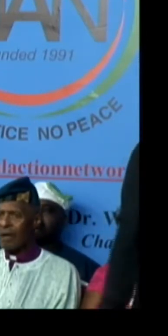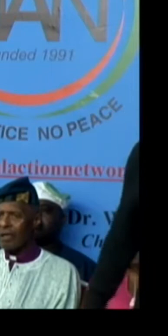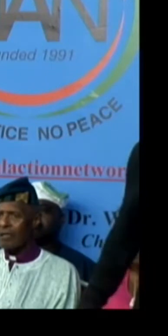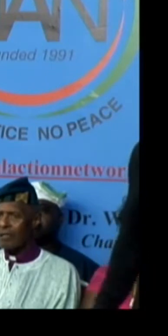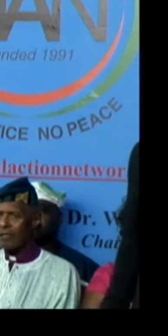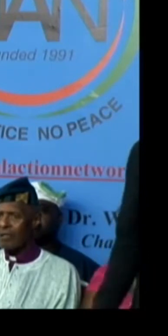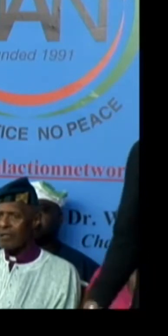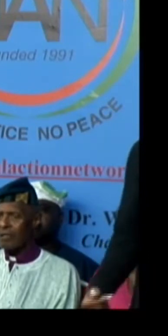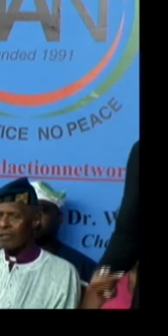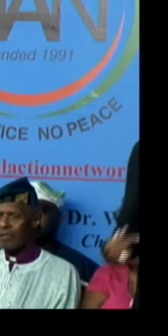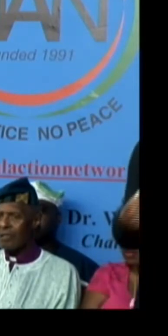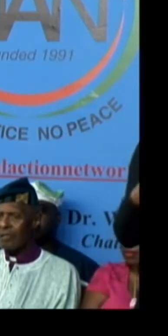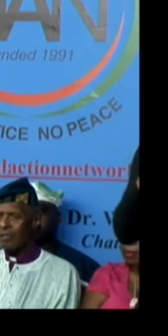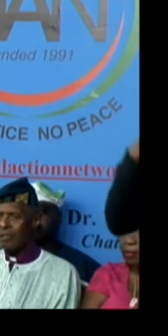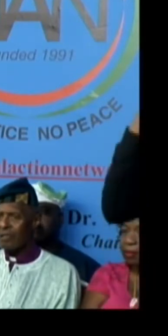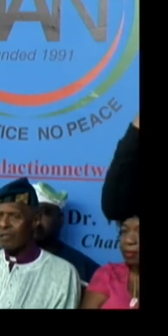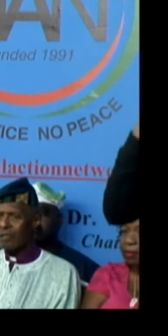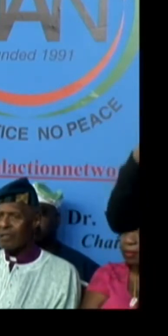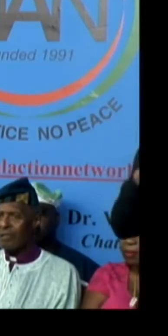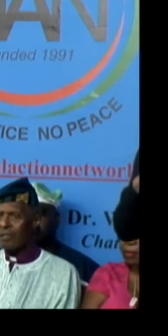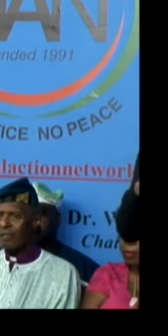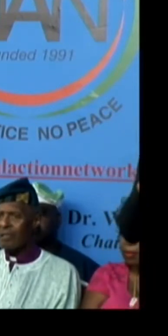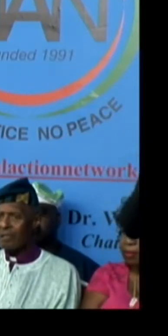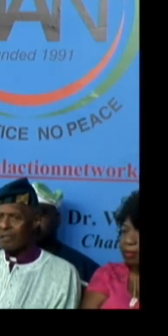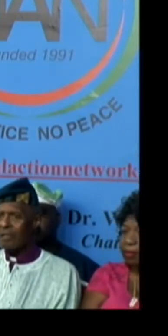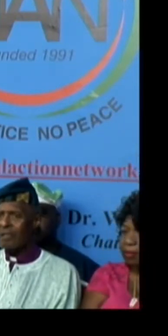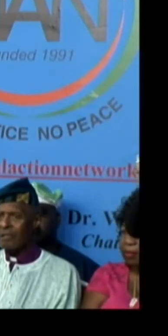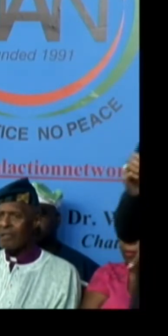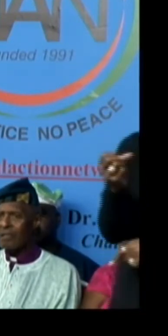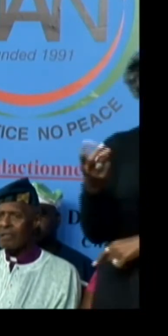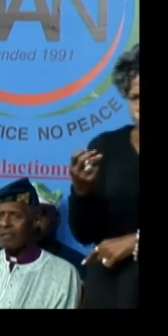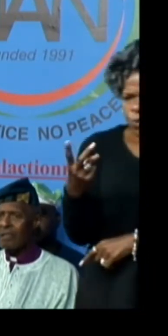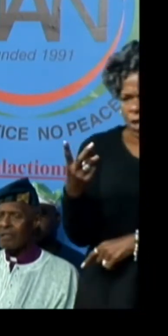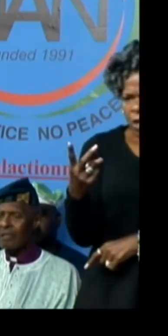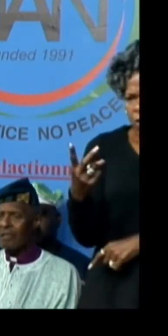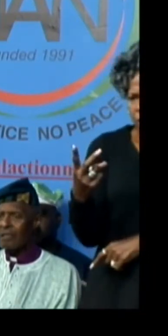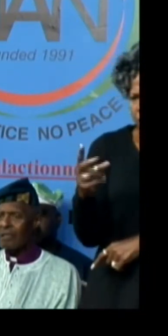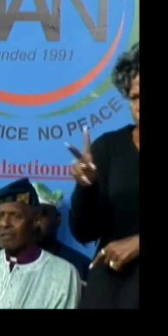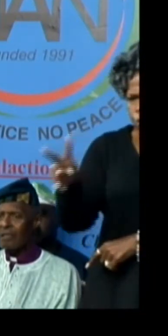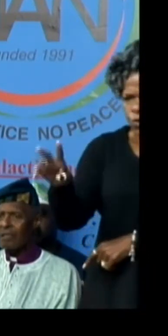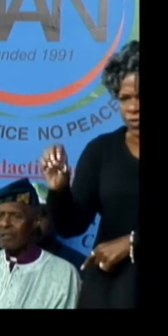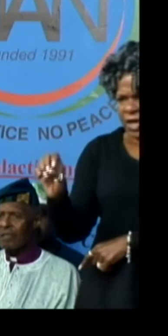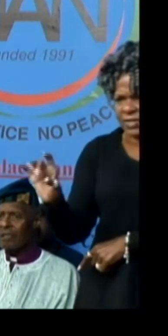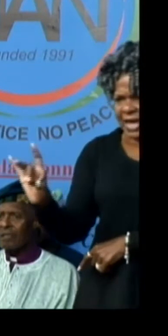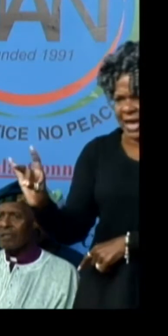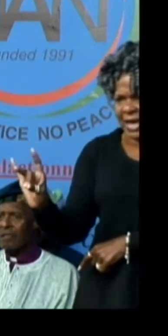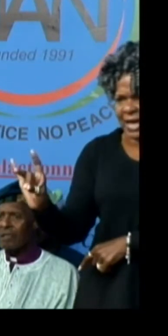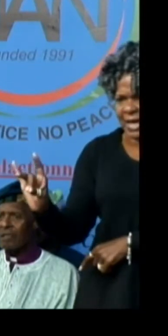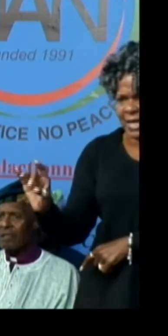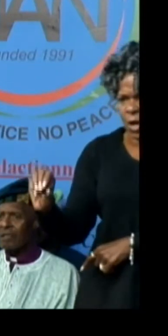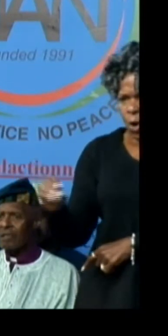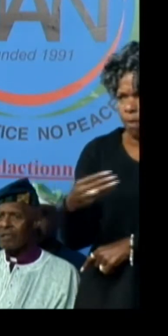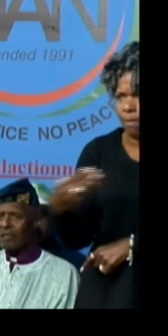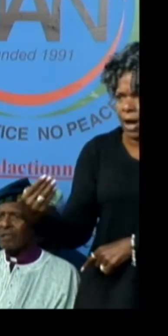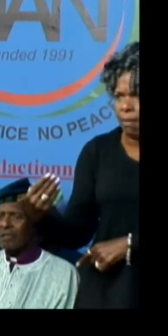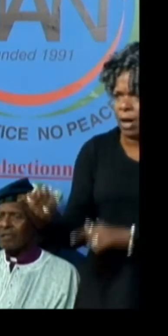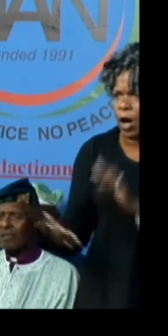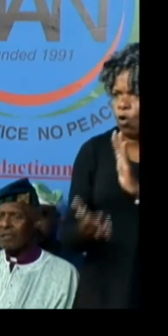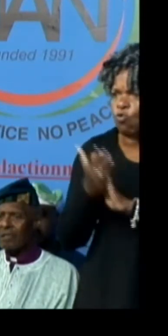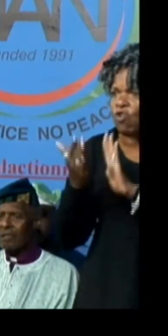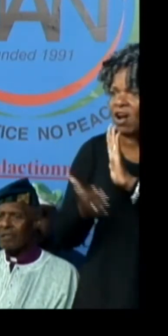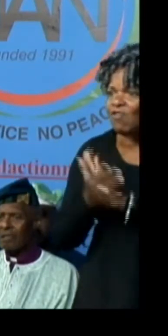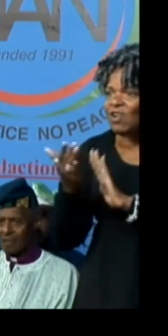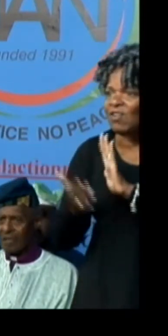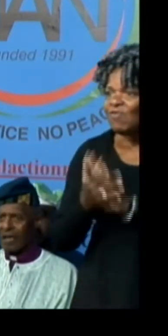2012 and then 2008, Barack Obama had run for president